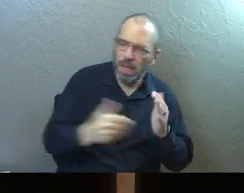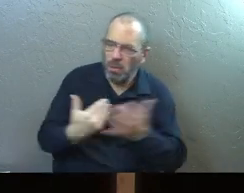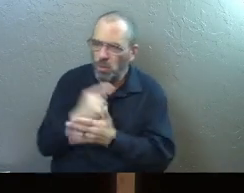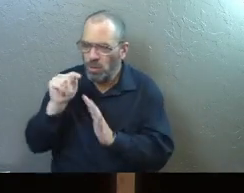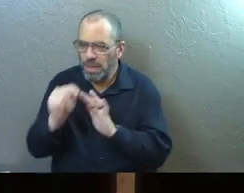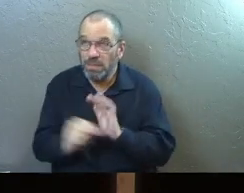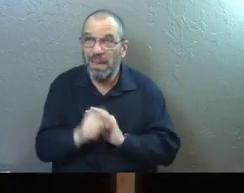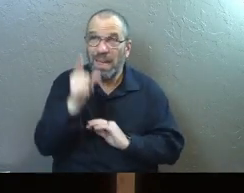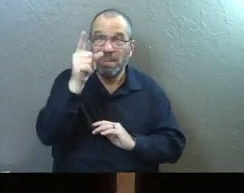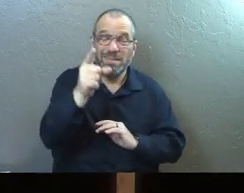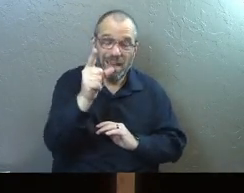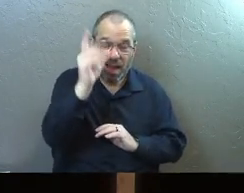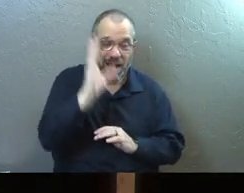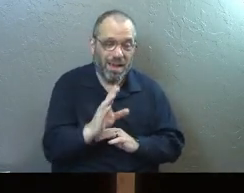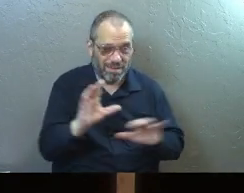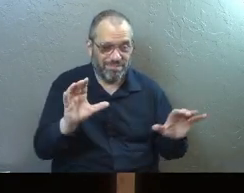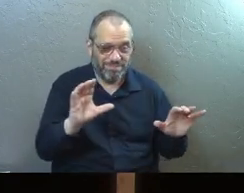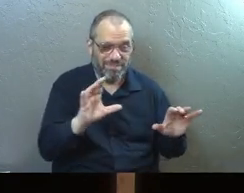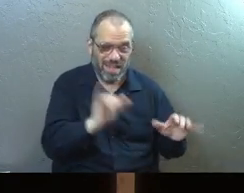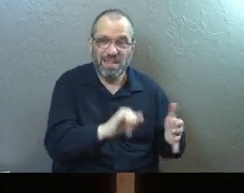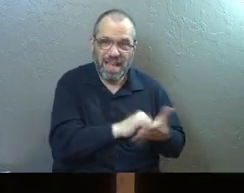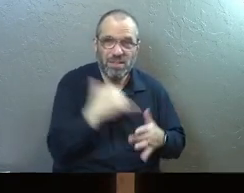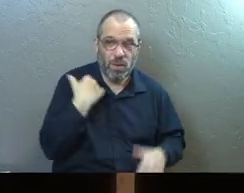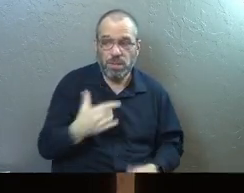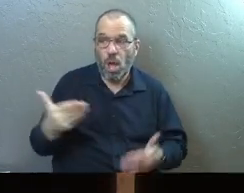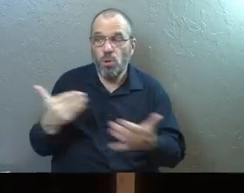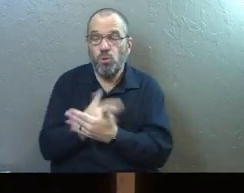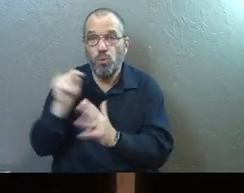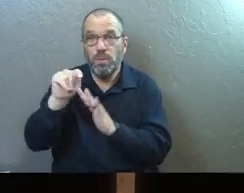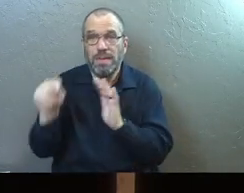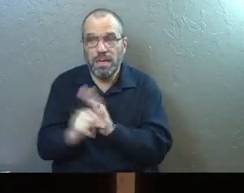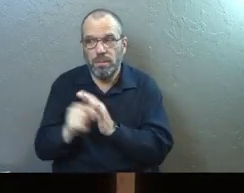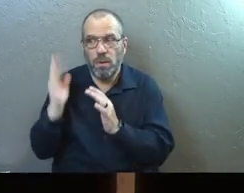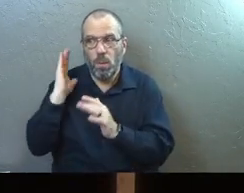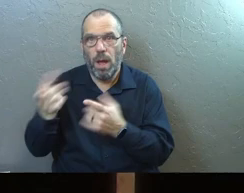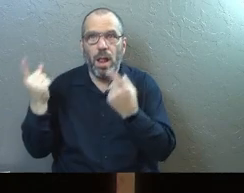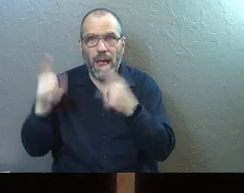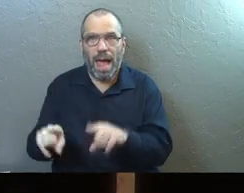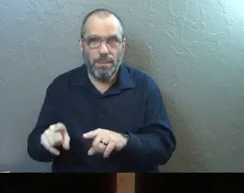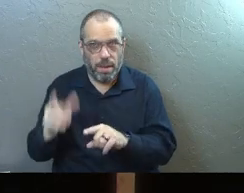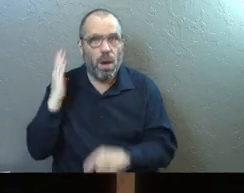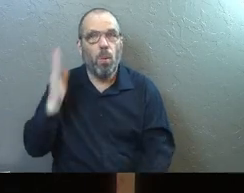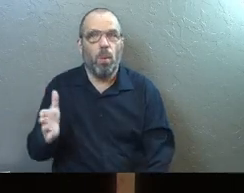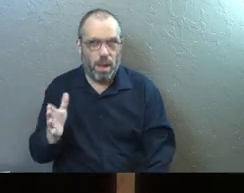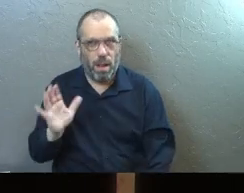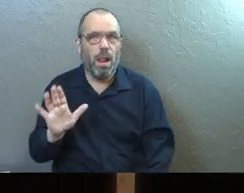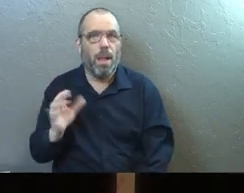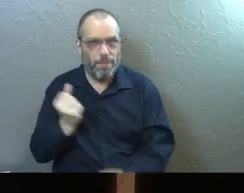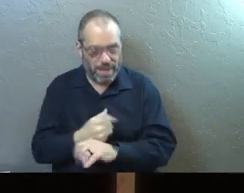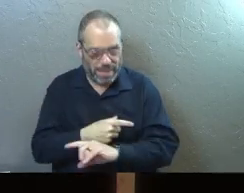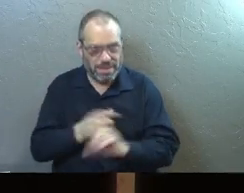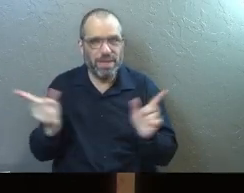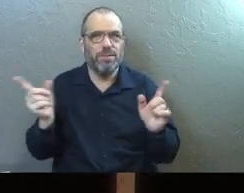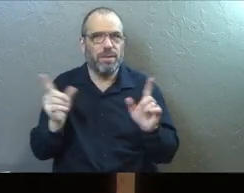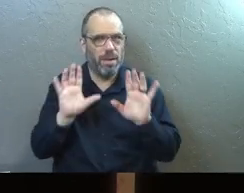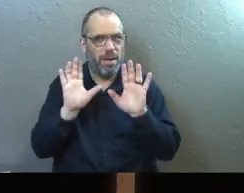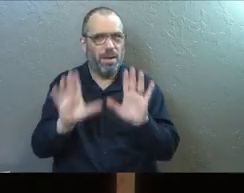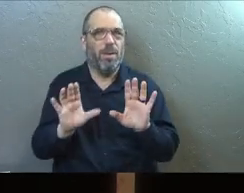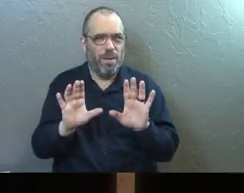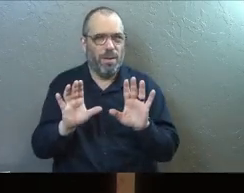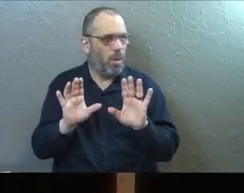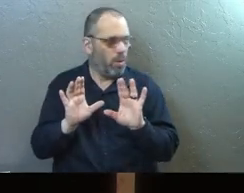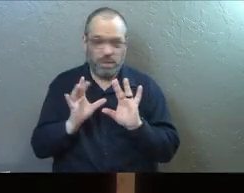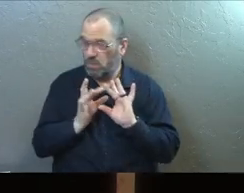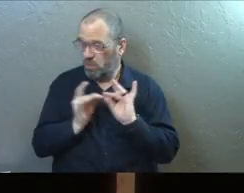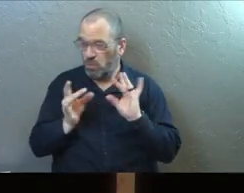us that way. In the New Testament, something's going to happen, amen? That's going to make things very different. Just one more